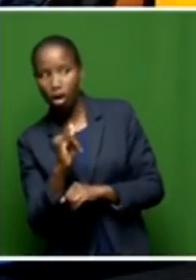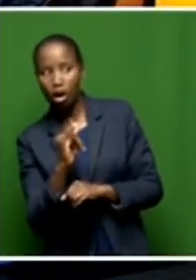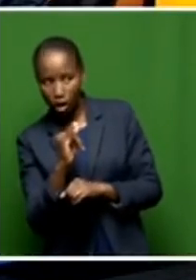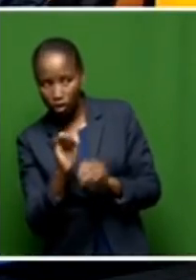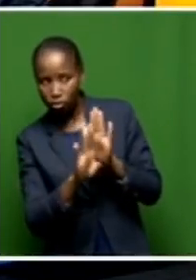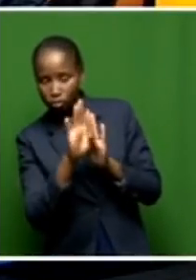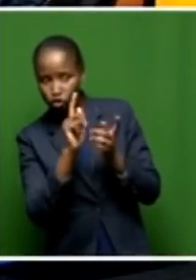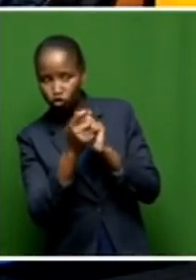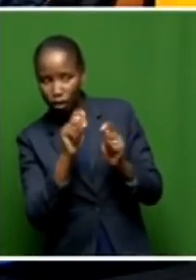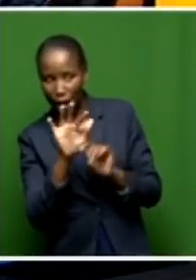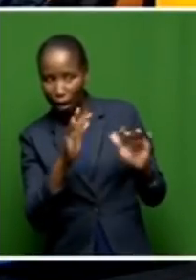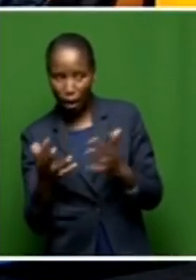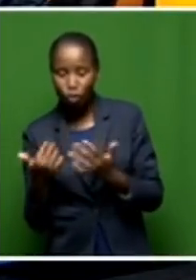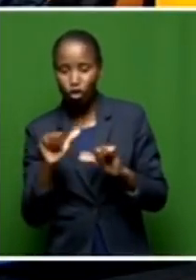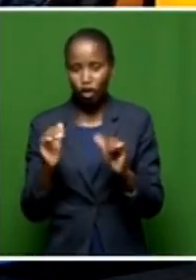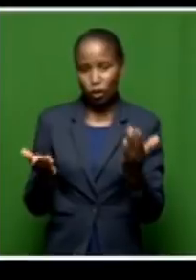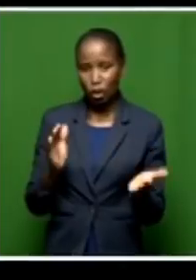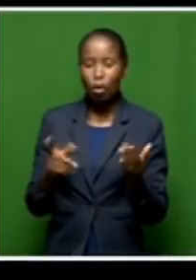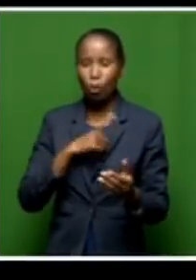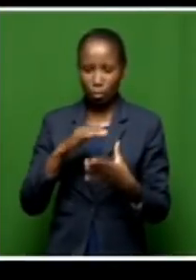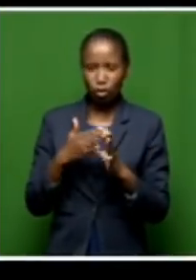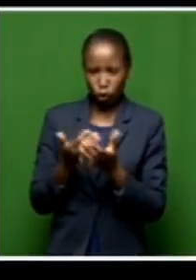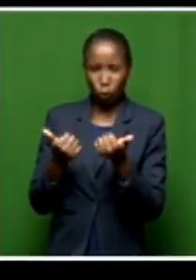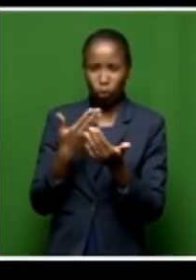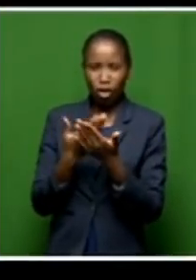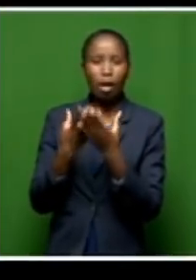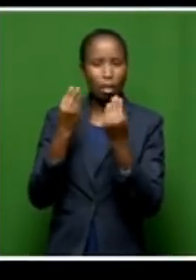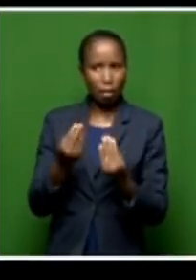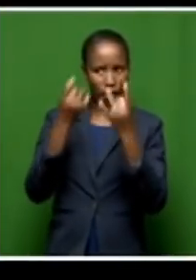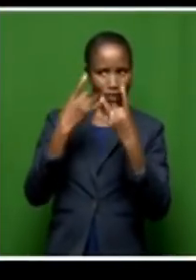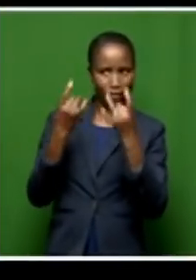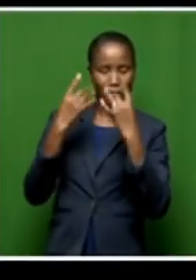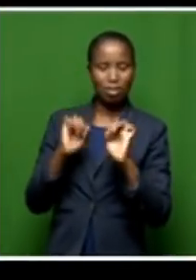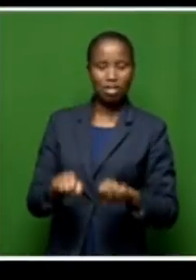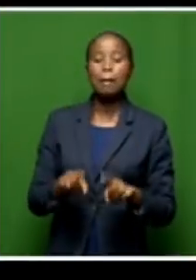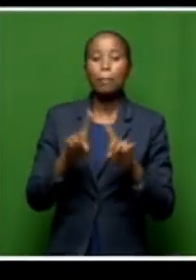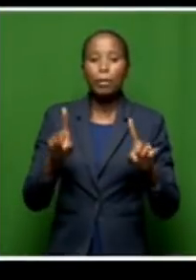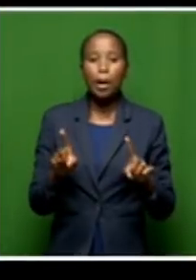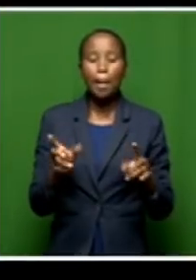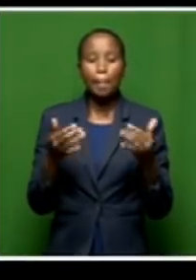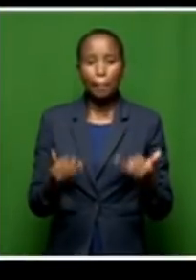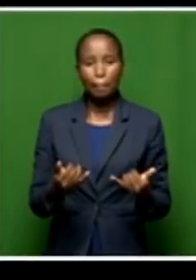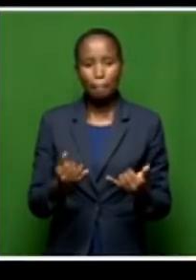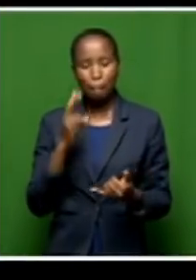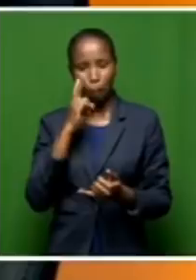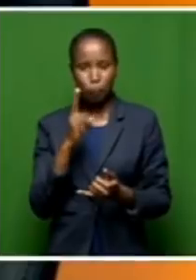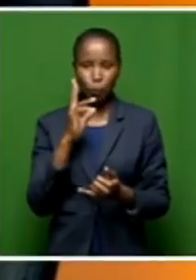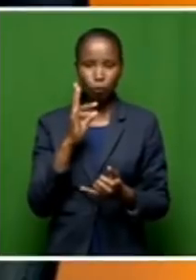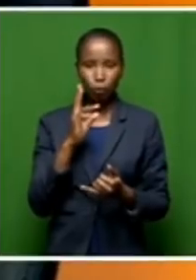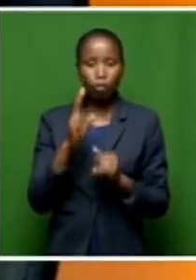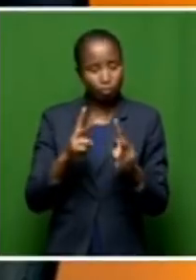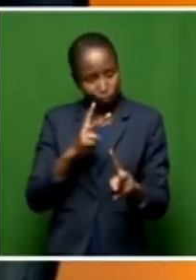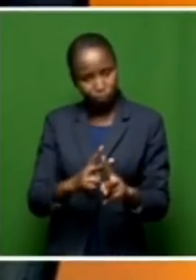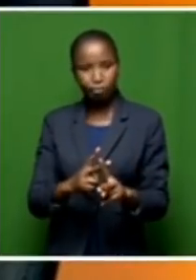the numbers out now, which is fantastic. But you're seeing, and obviously you're going to work your model again for next time based on what you've done. Yes,